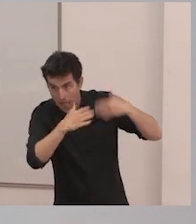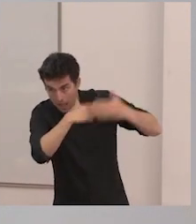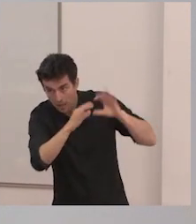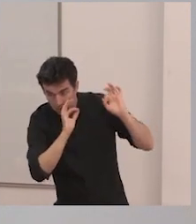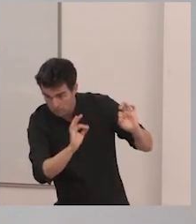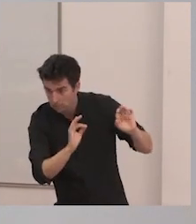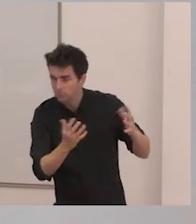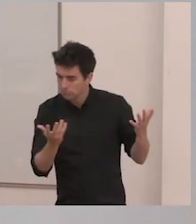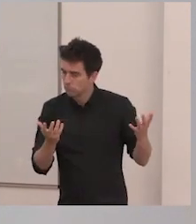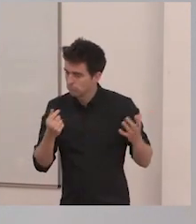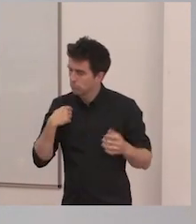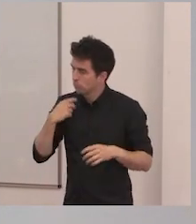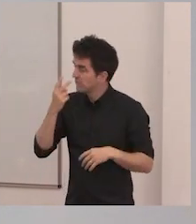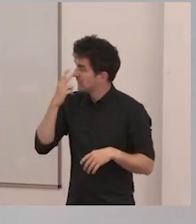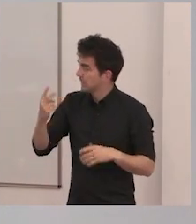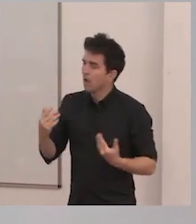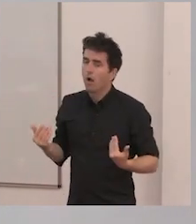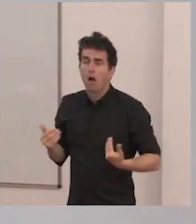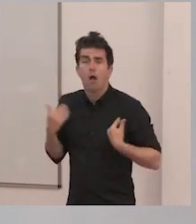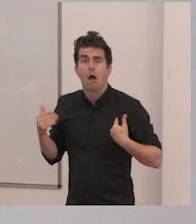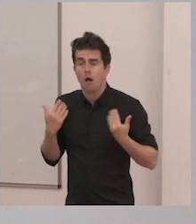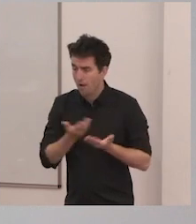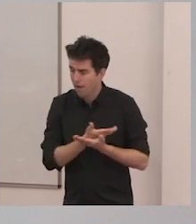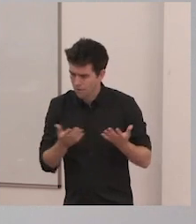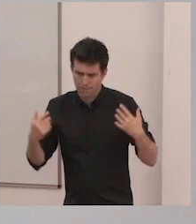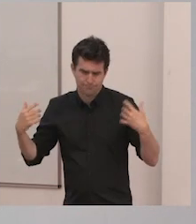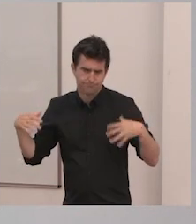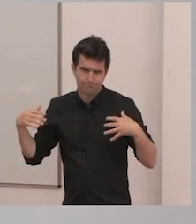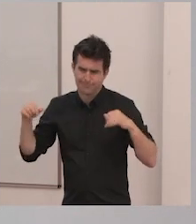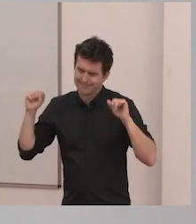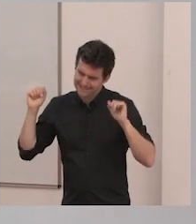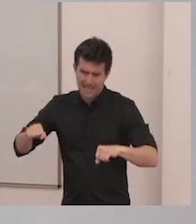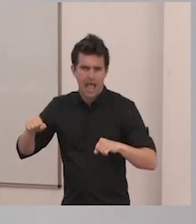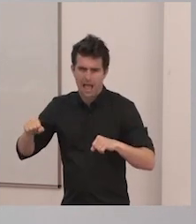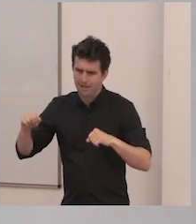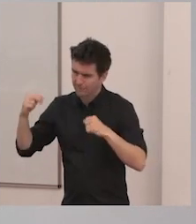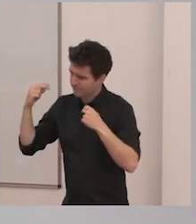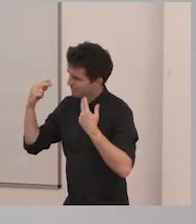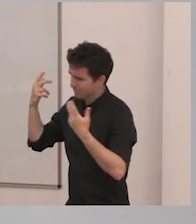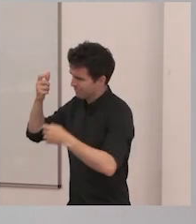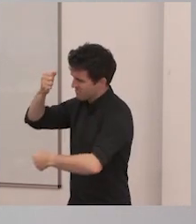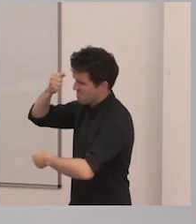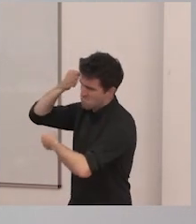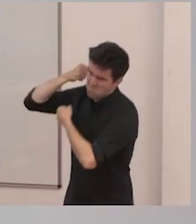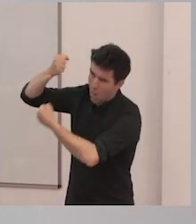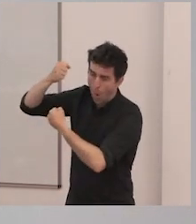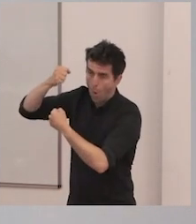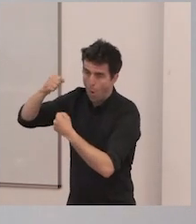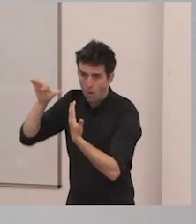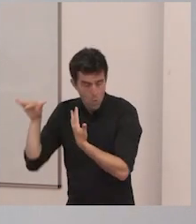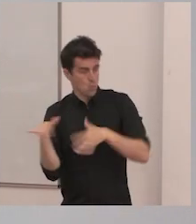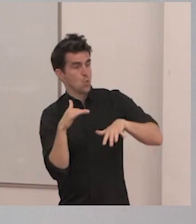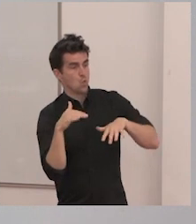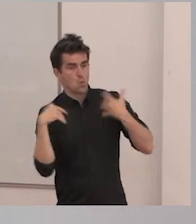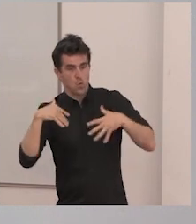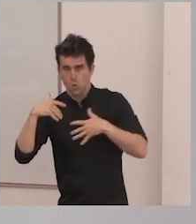keynote speech this morning was a fabulous demonstration of that activism.